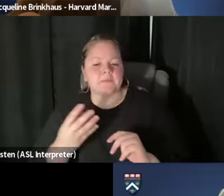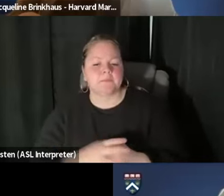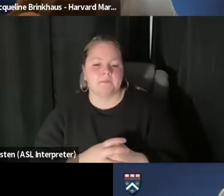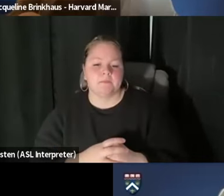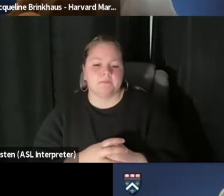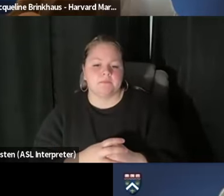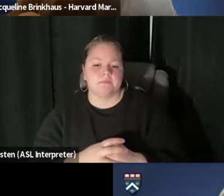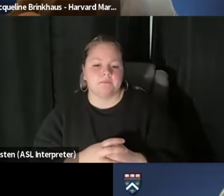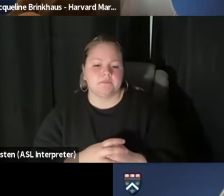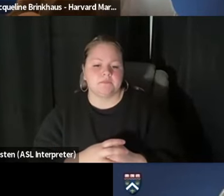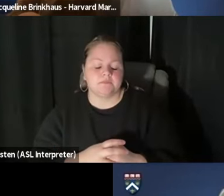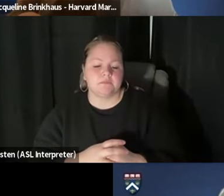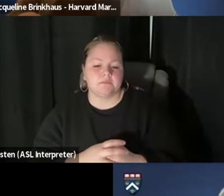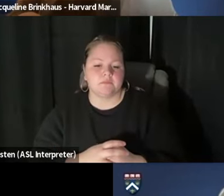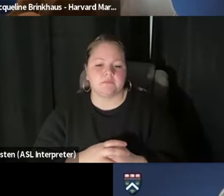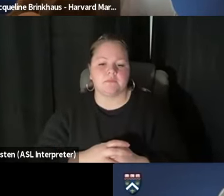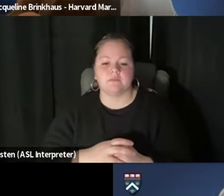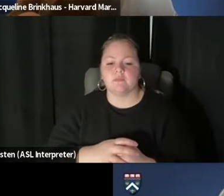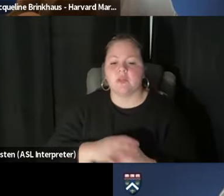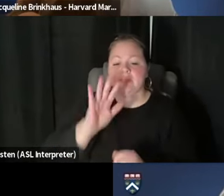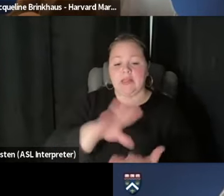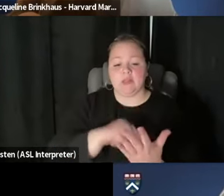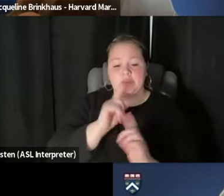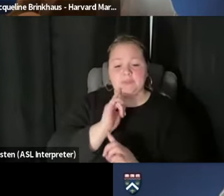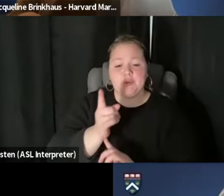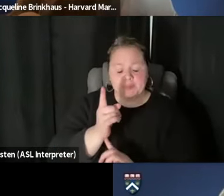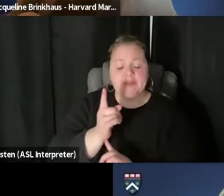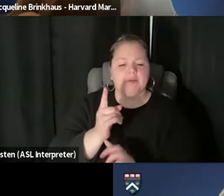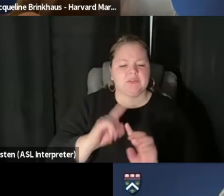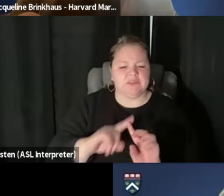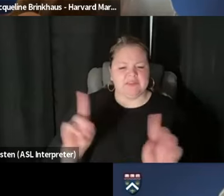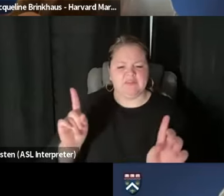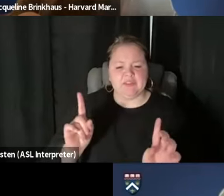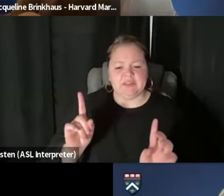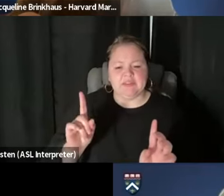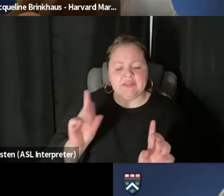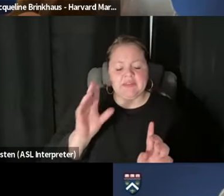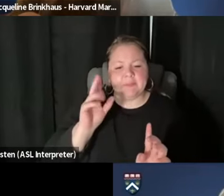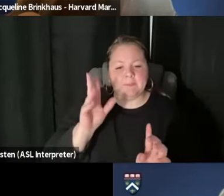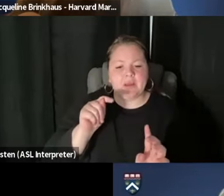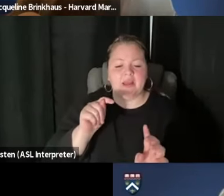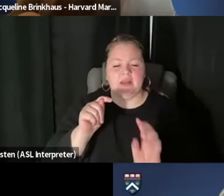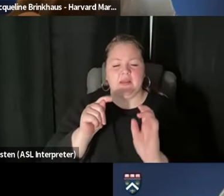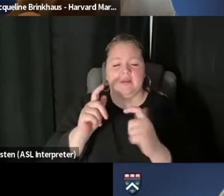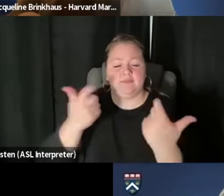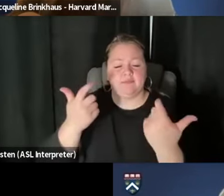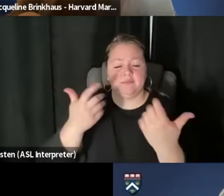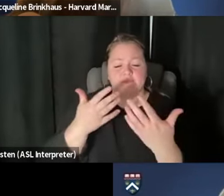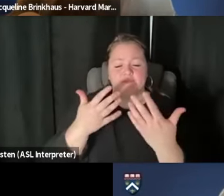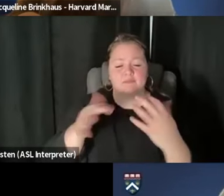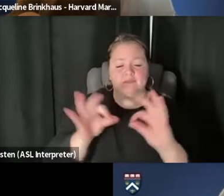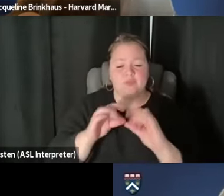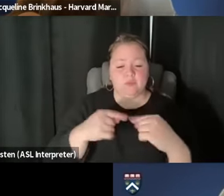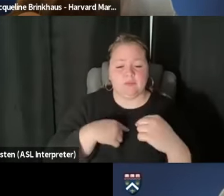different, and it's a different kind of learning moment. And as part of that, you will build the connections as well. That's what I made. I made many connections that will be